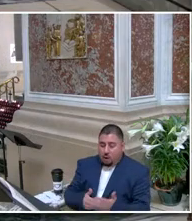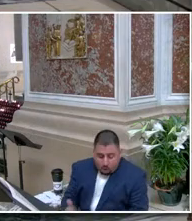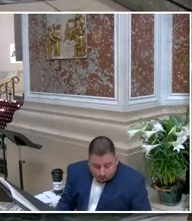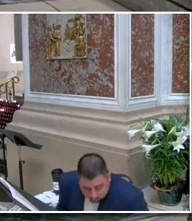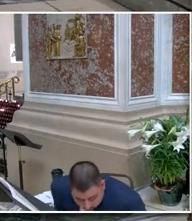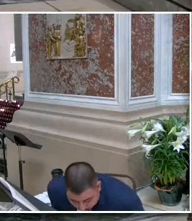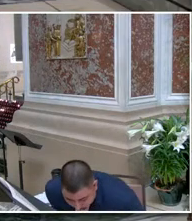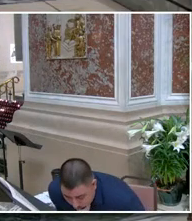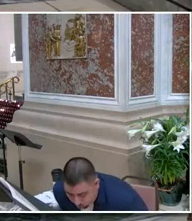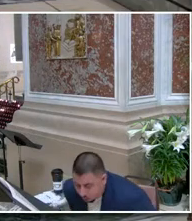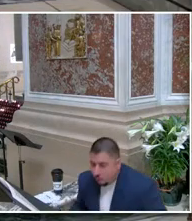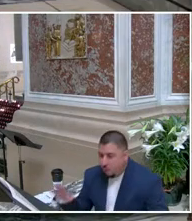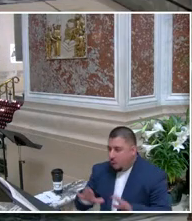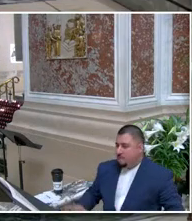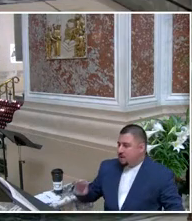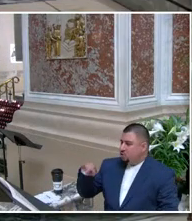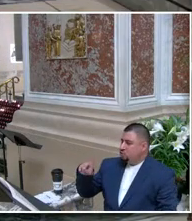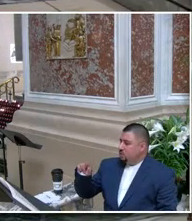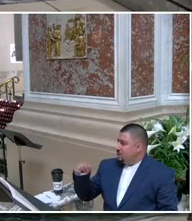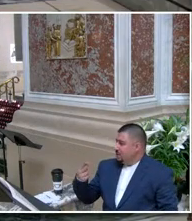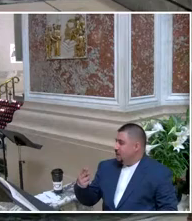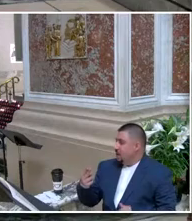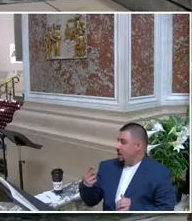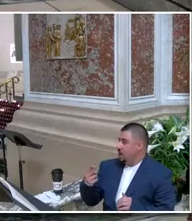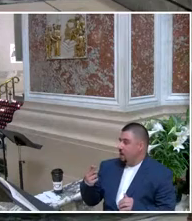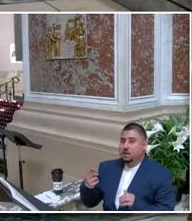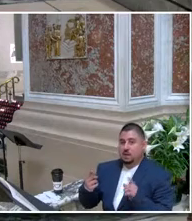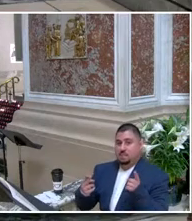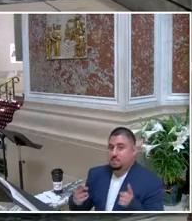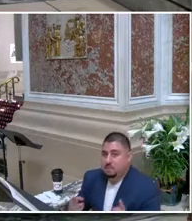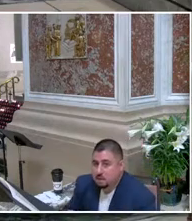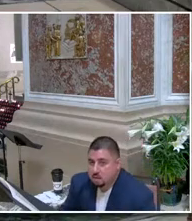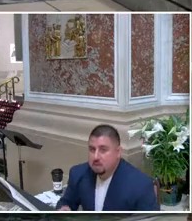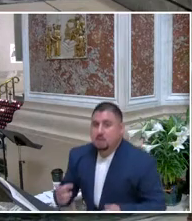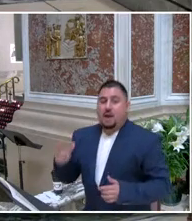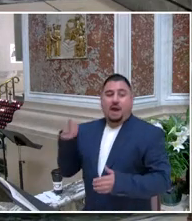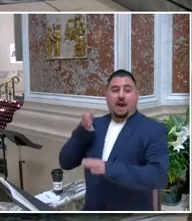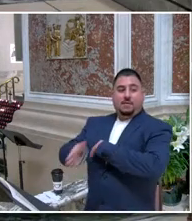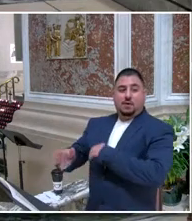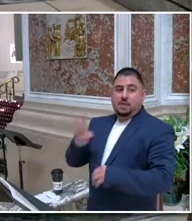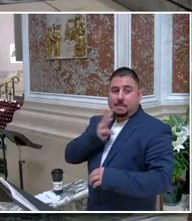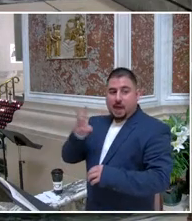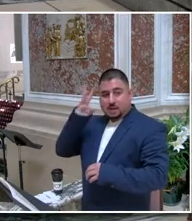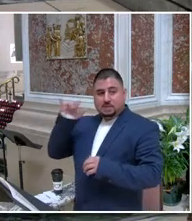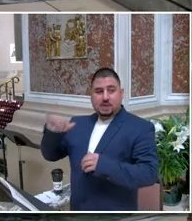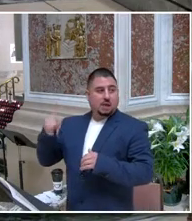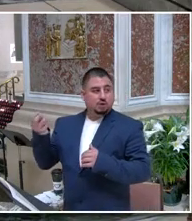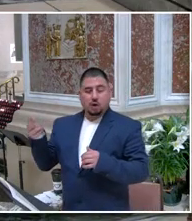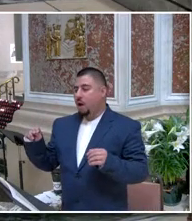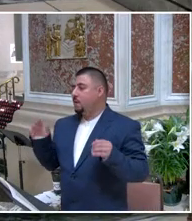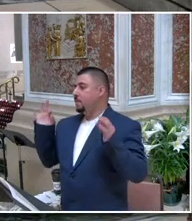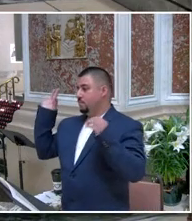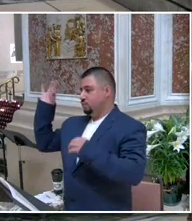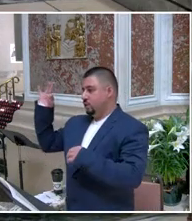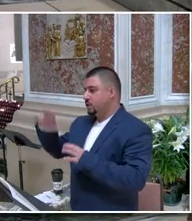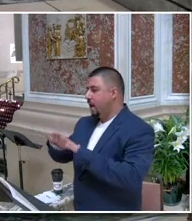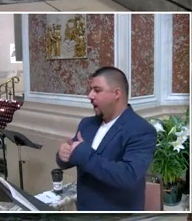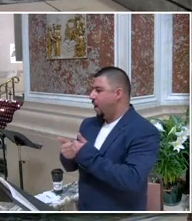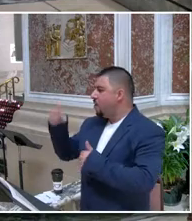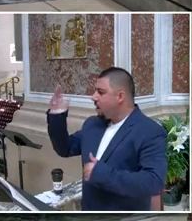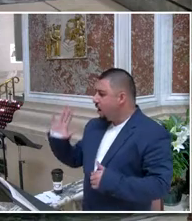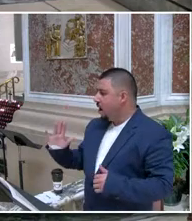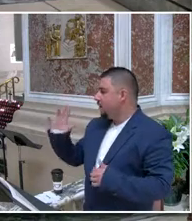Judea, beginning in Galilee, after the baptism that John preached, how